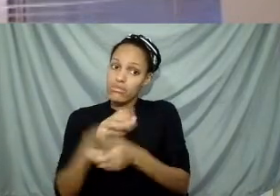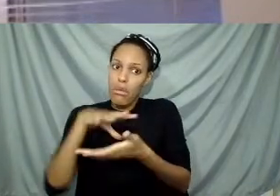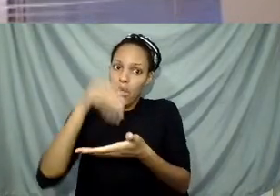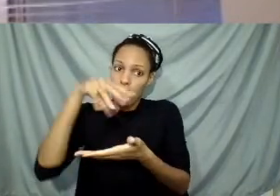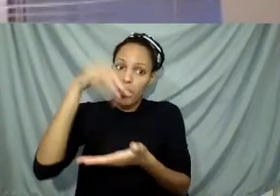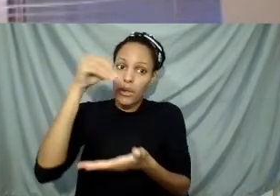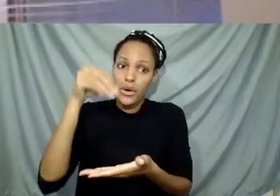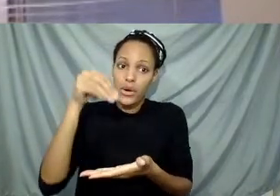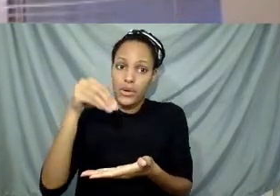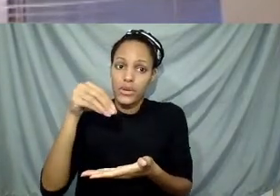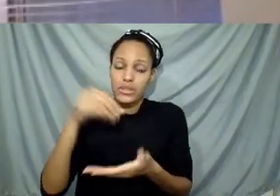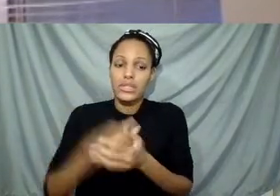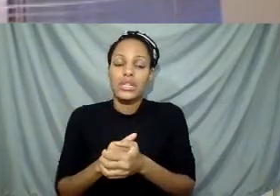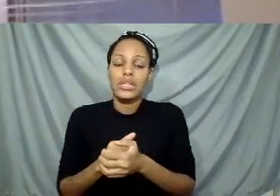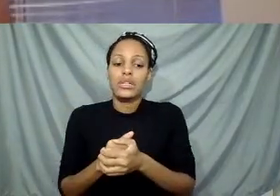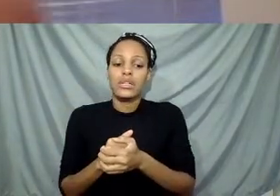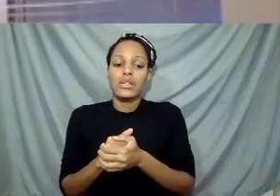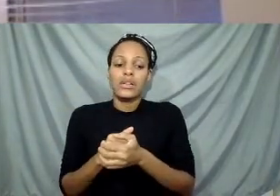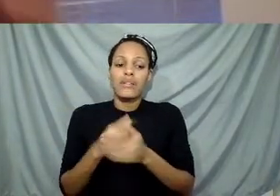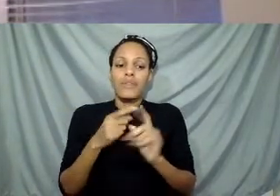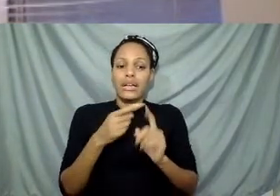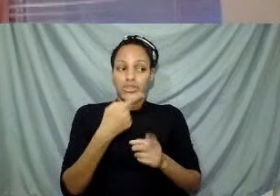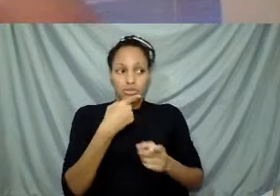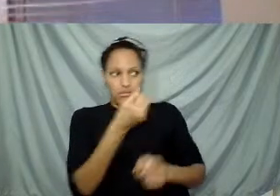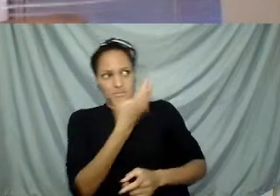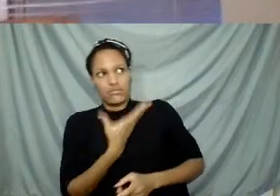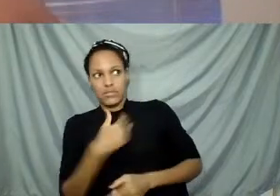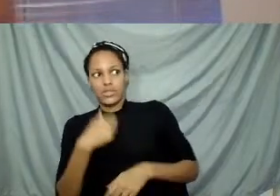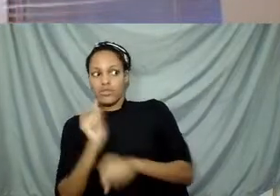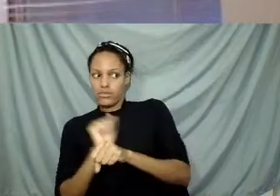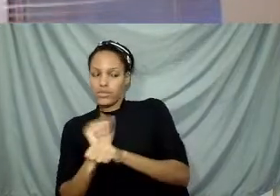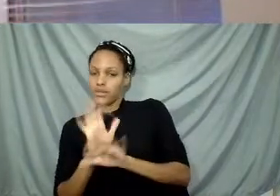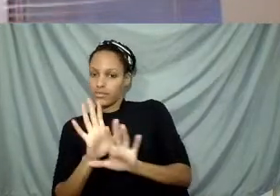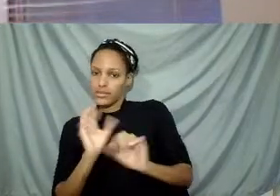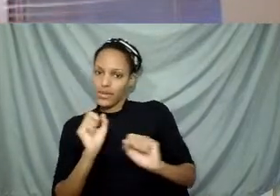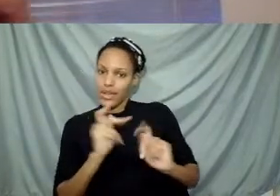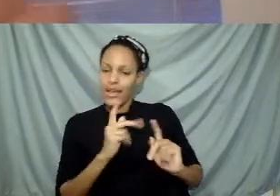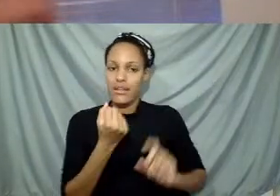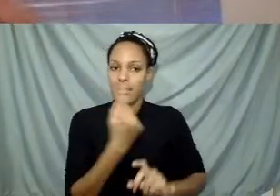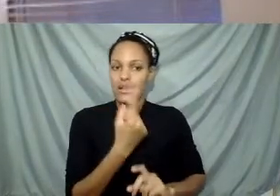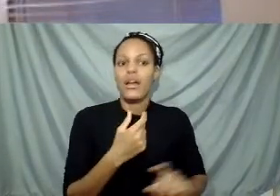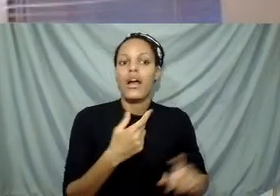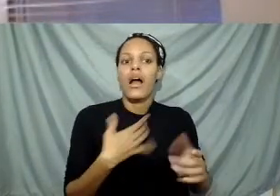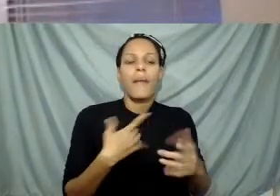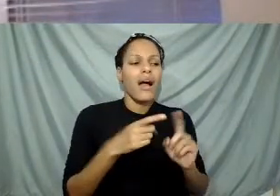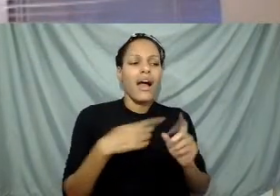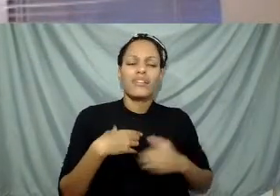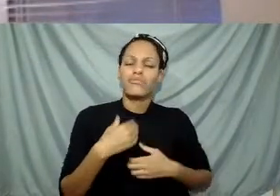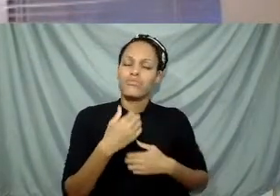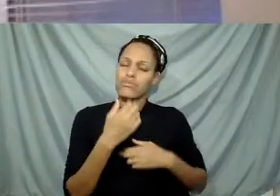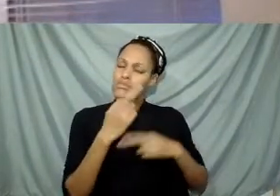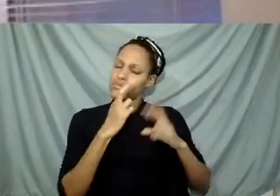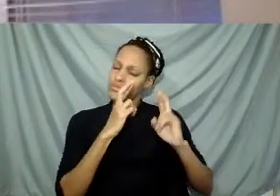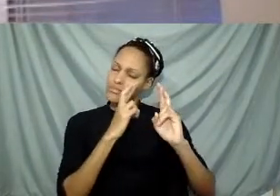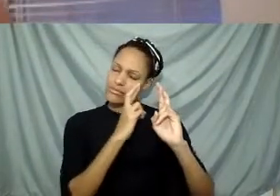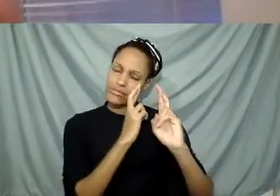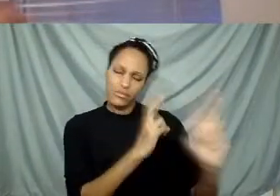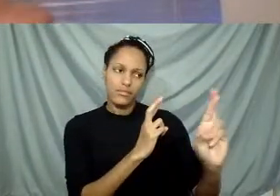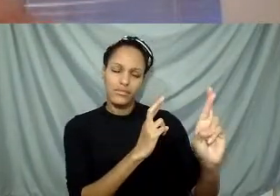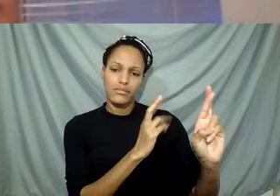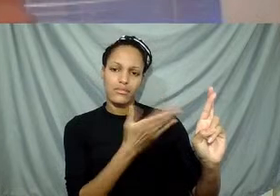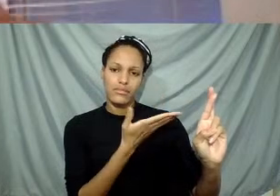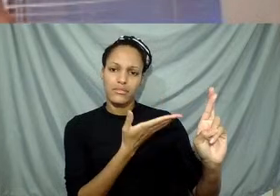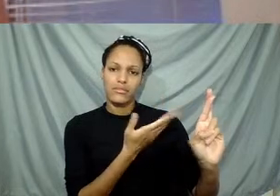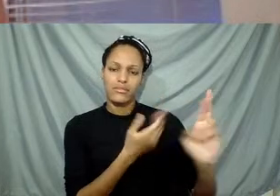going to work. But he had a passion and a love for it that I had such tremendous respect for. So my daddy